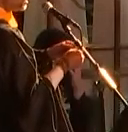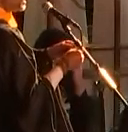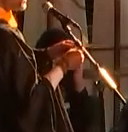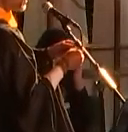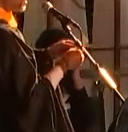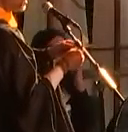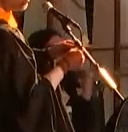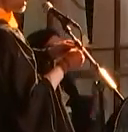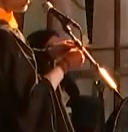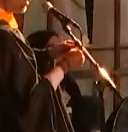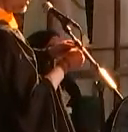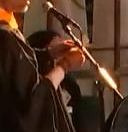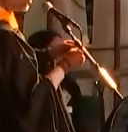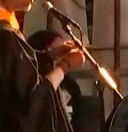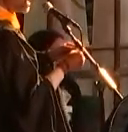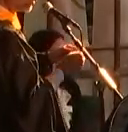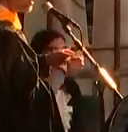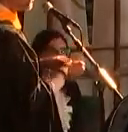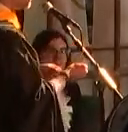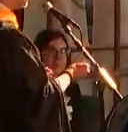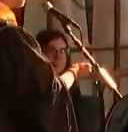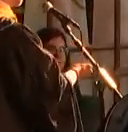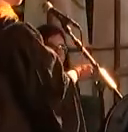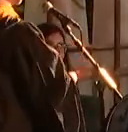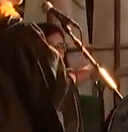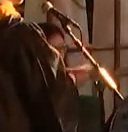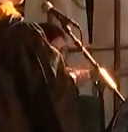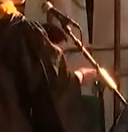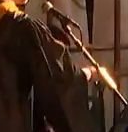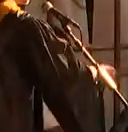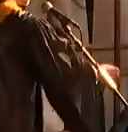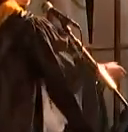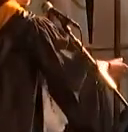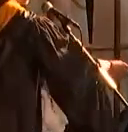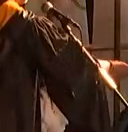Amelia Isabel Bauer, cum laude.